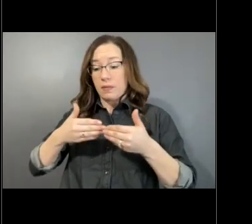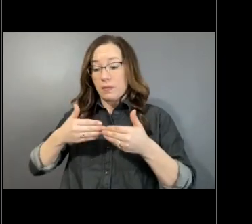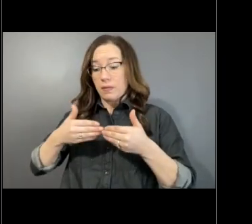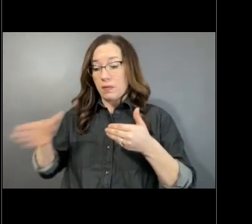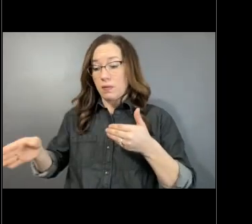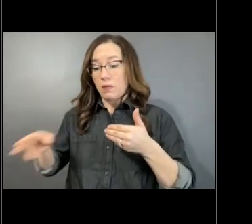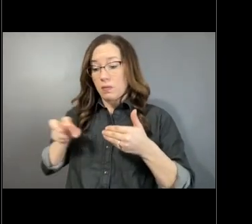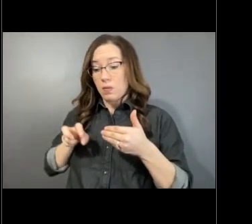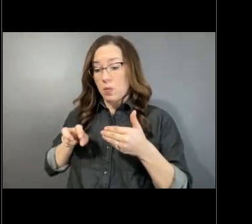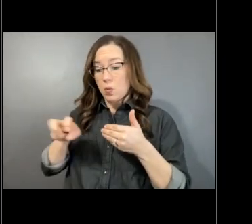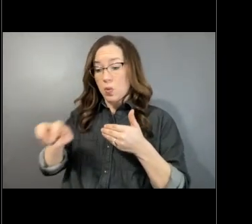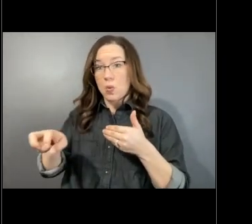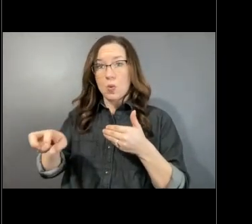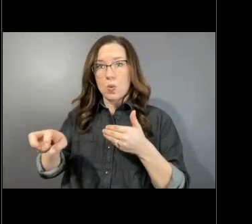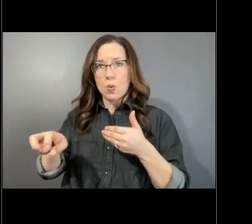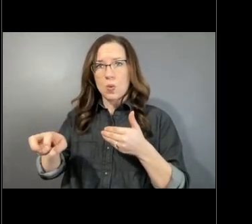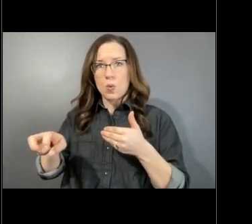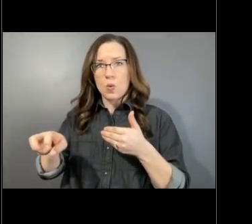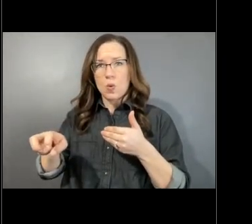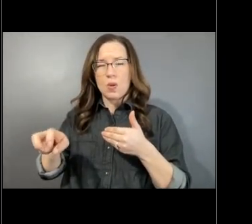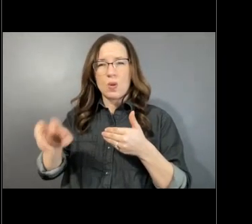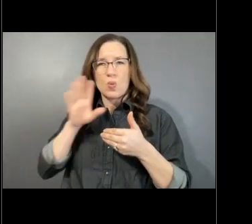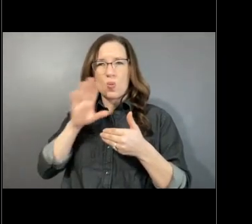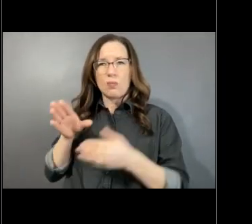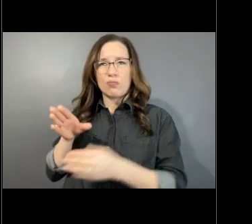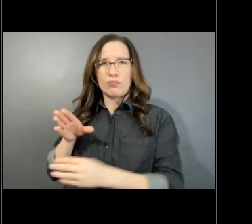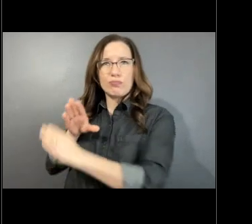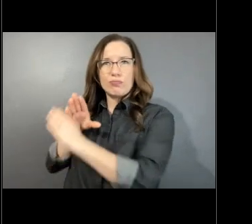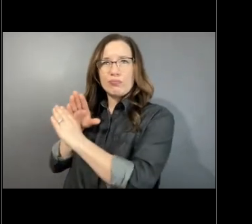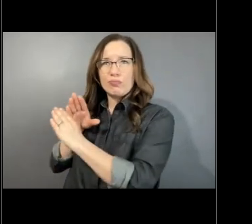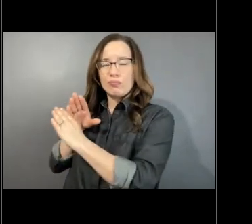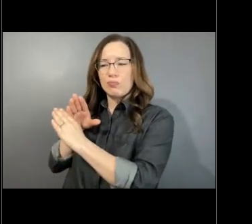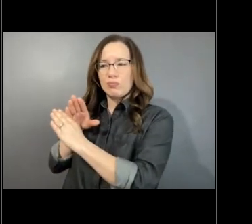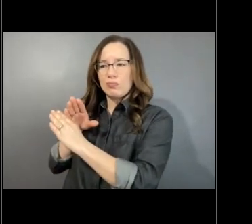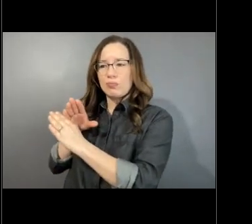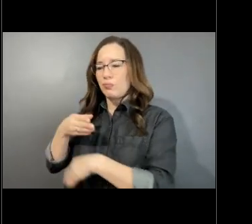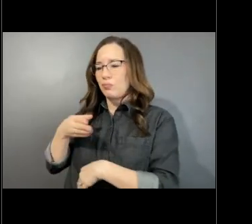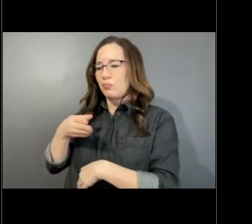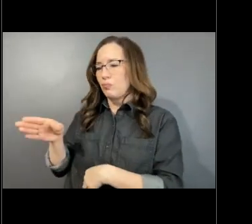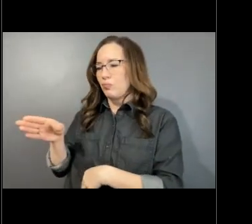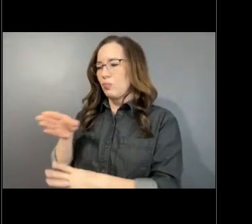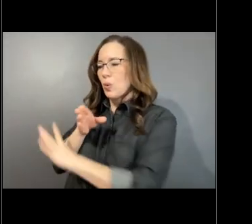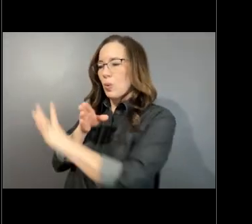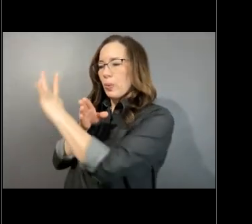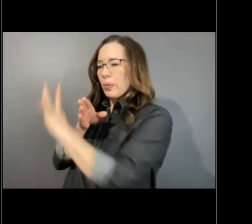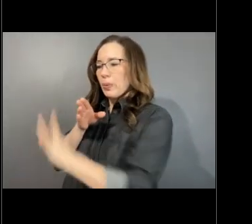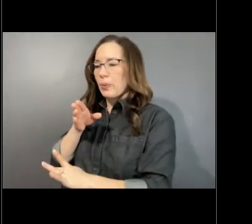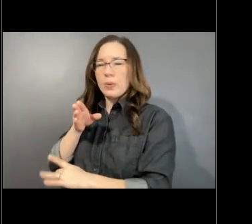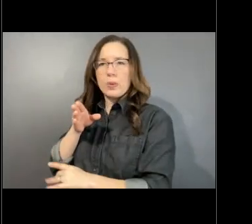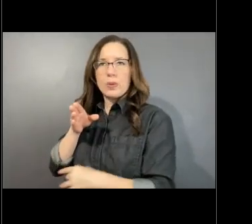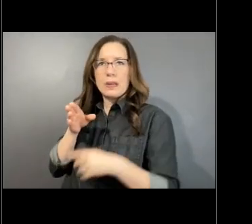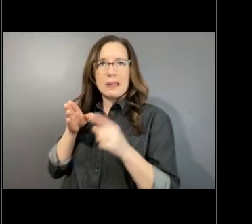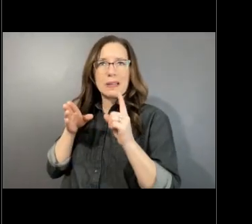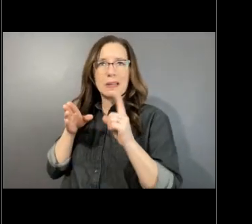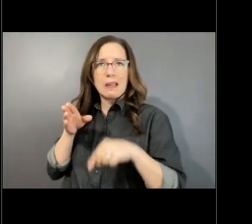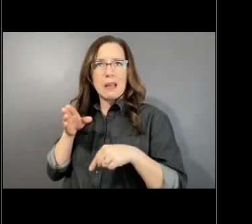pantry, it obstructs access to storage behind the clear width of the door.